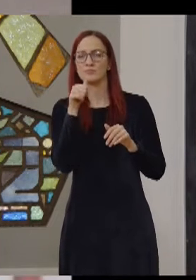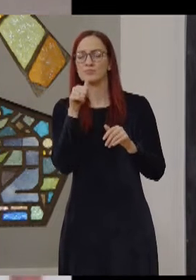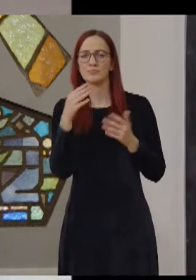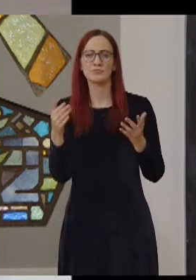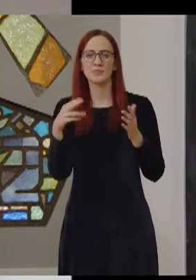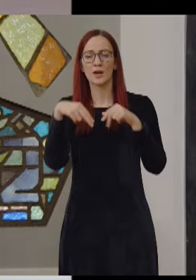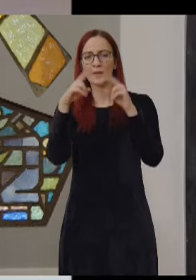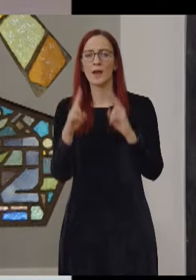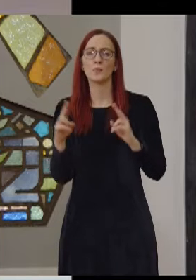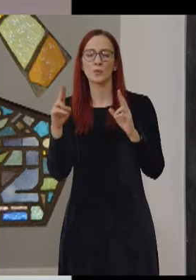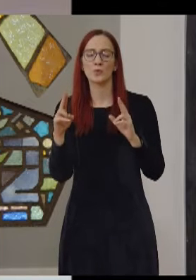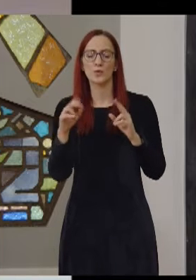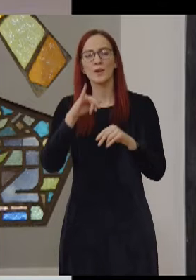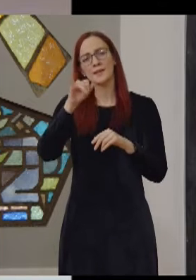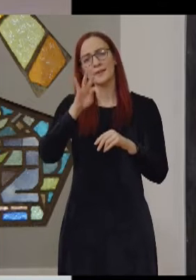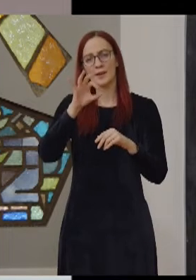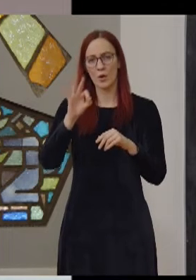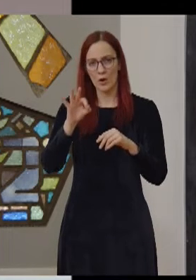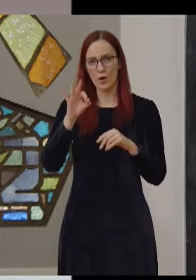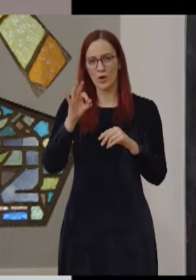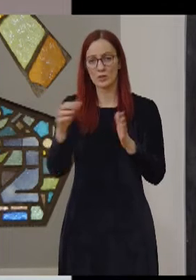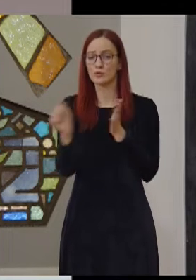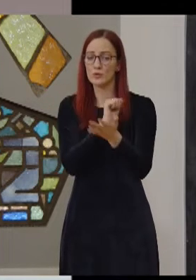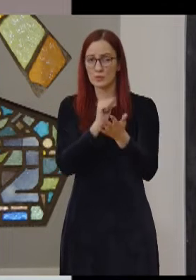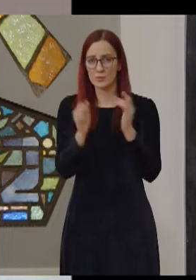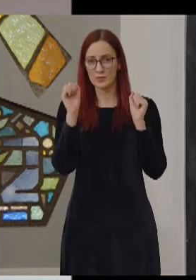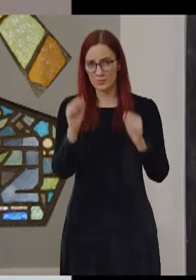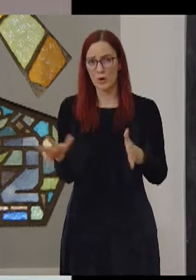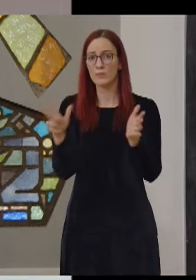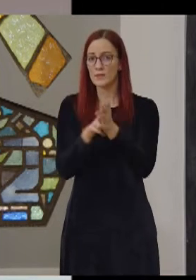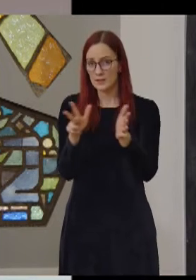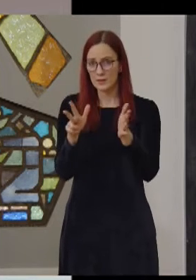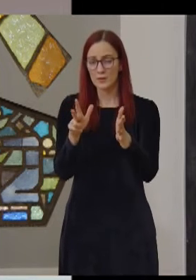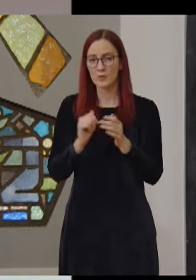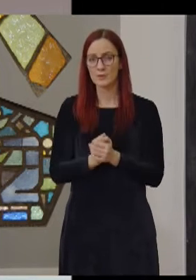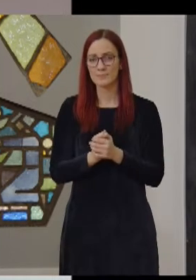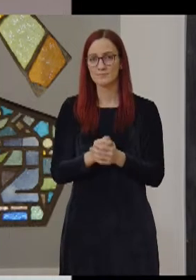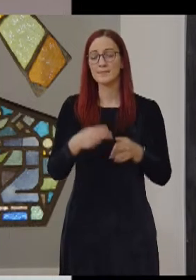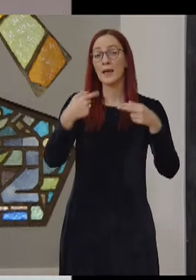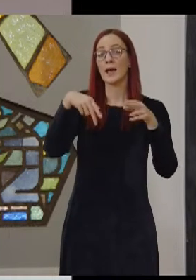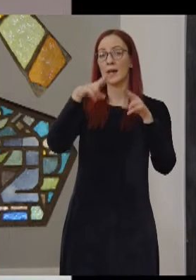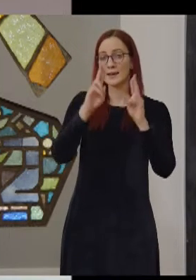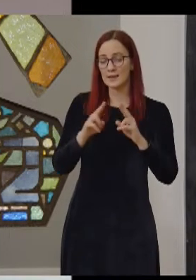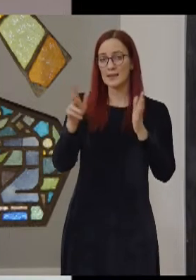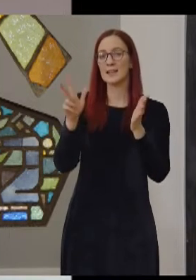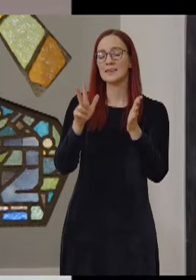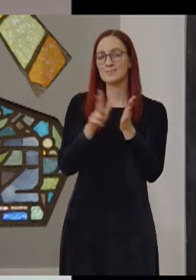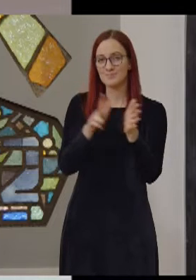But I believe that we still have another important document, that is the United